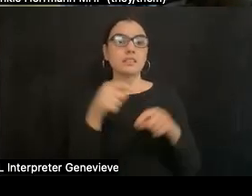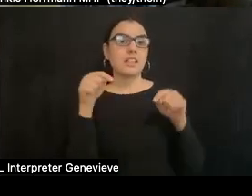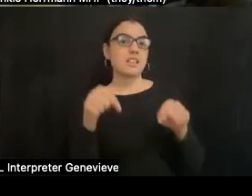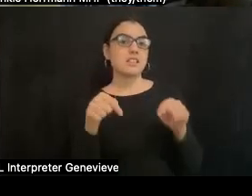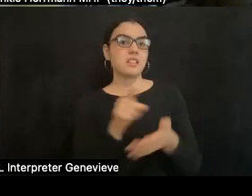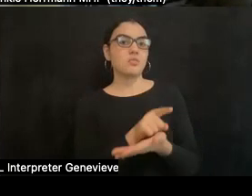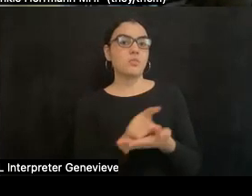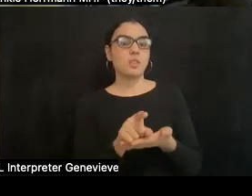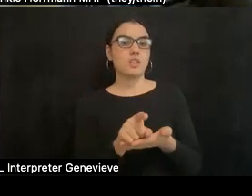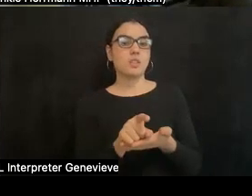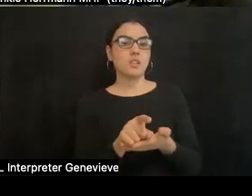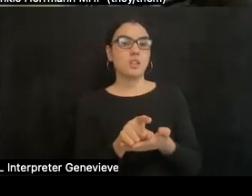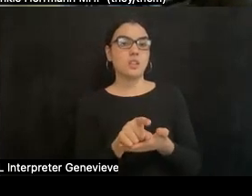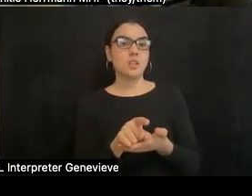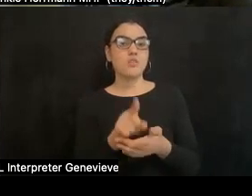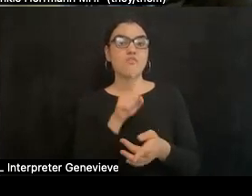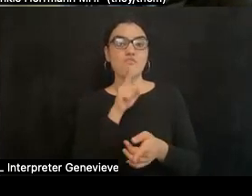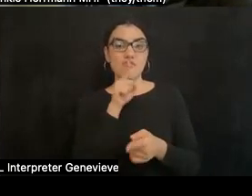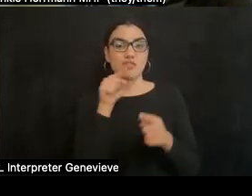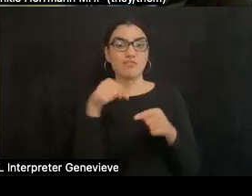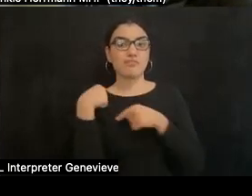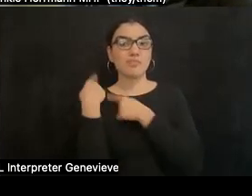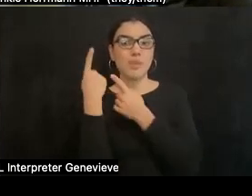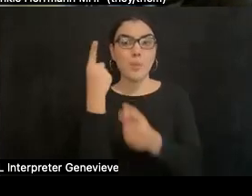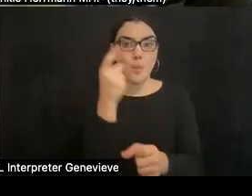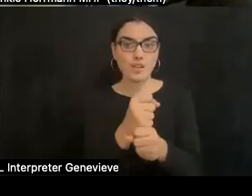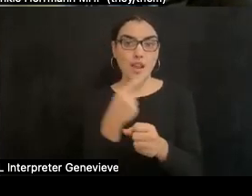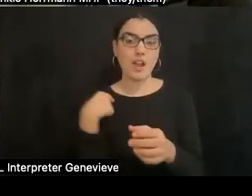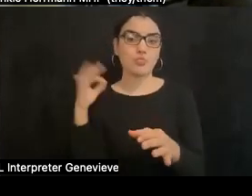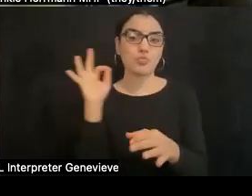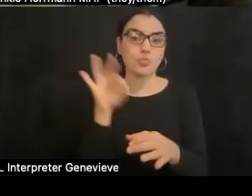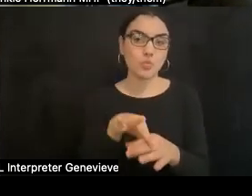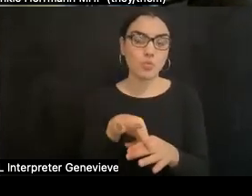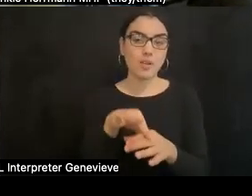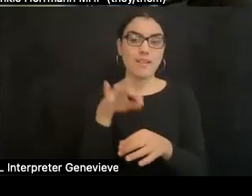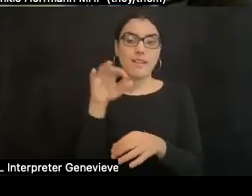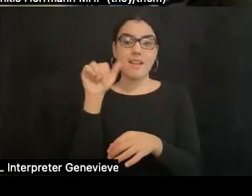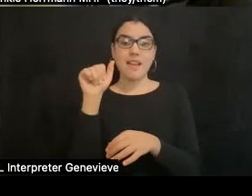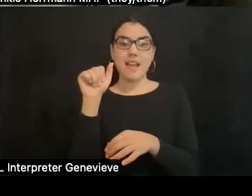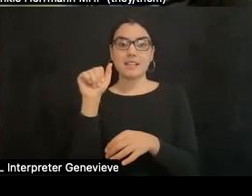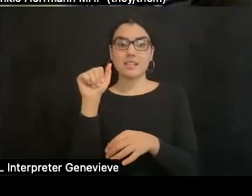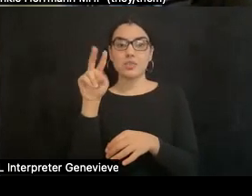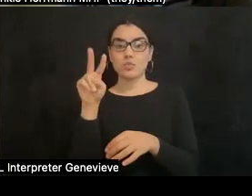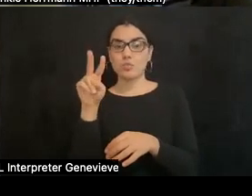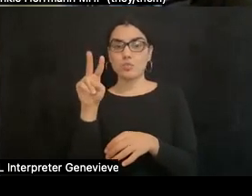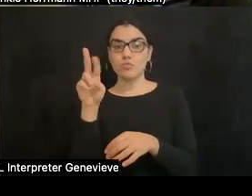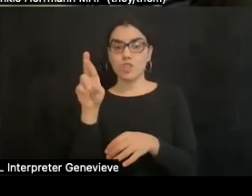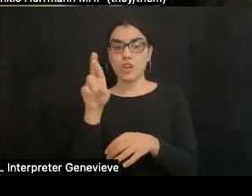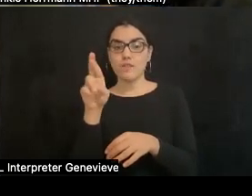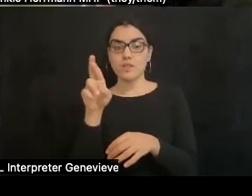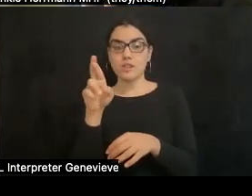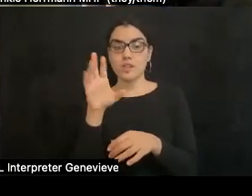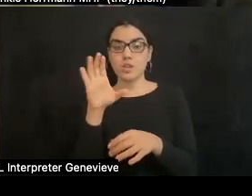week will mark 1 year since I joined Access to Recovery Coalition. So